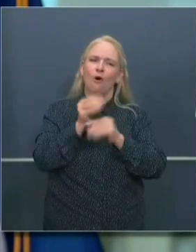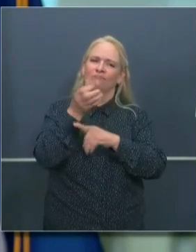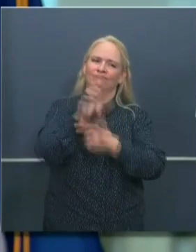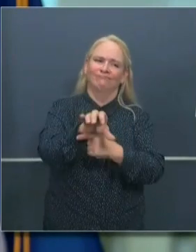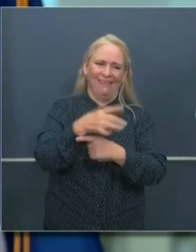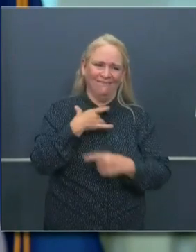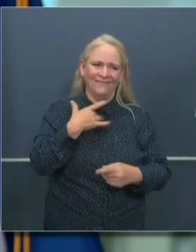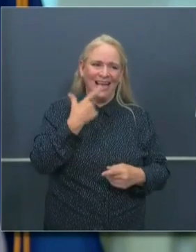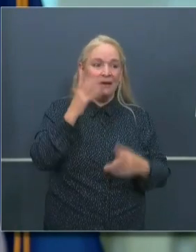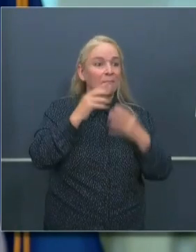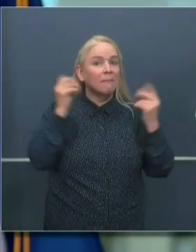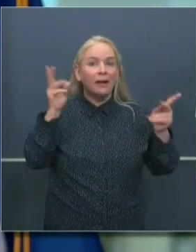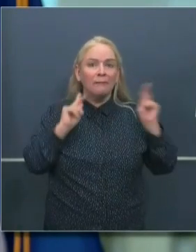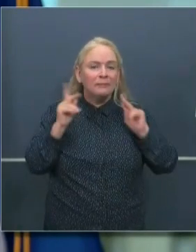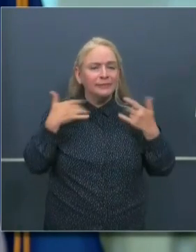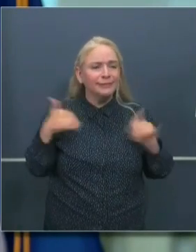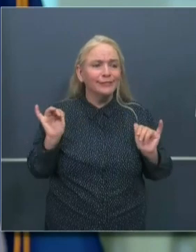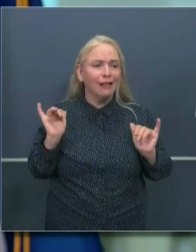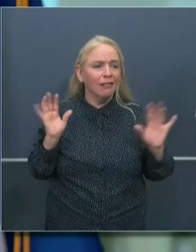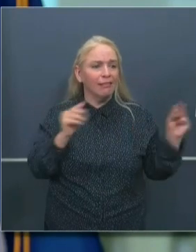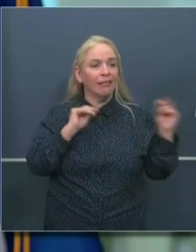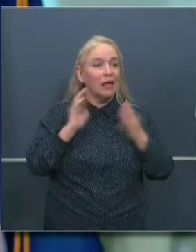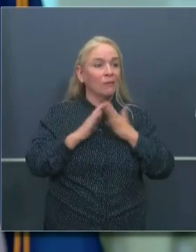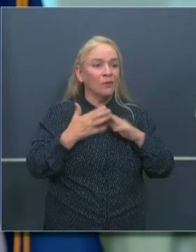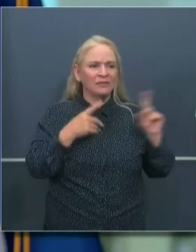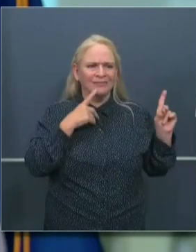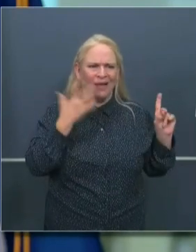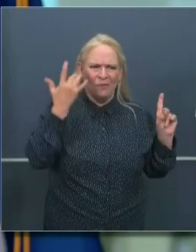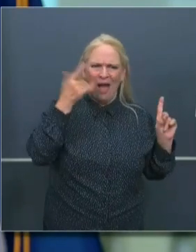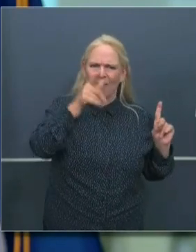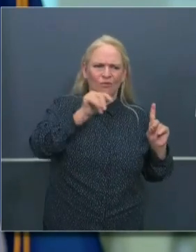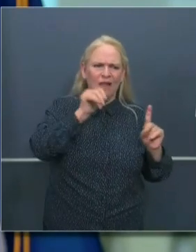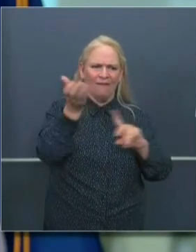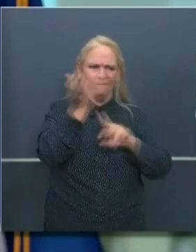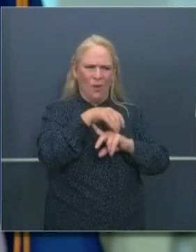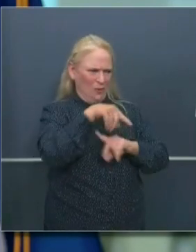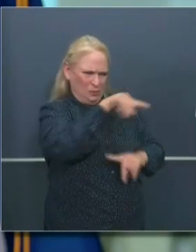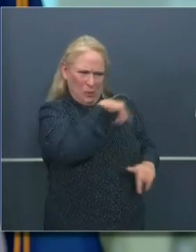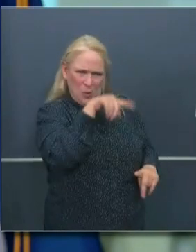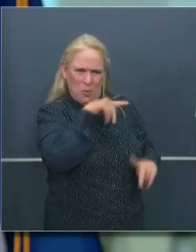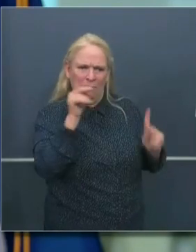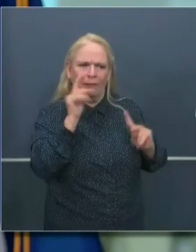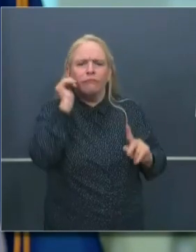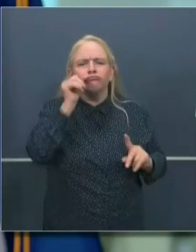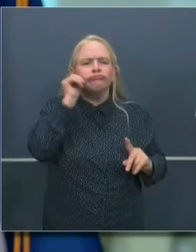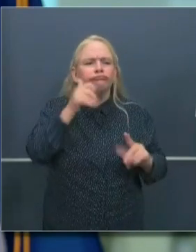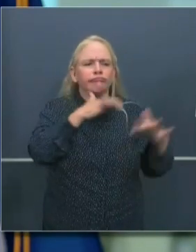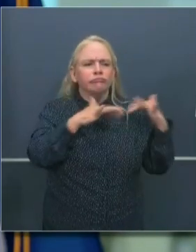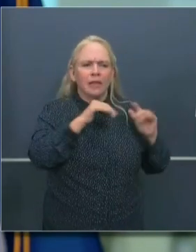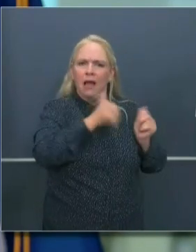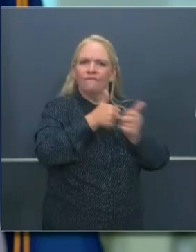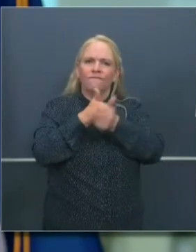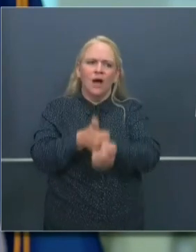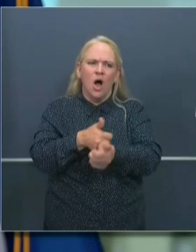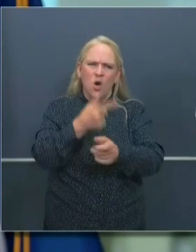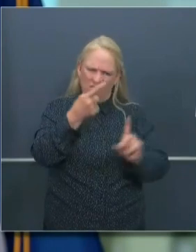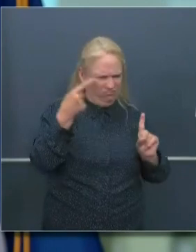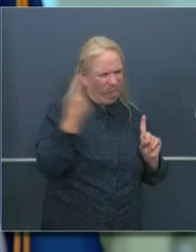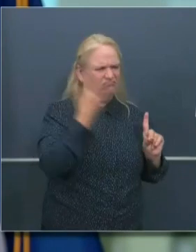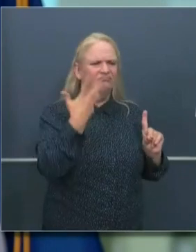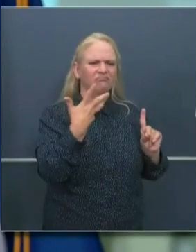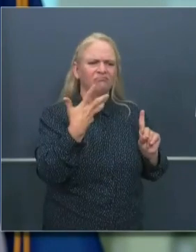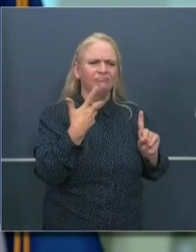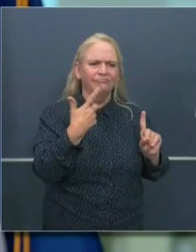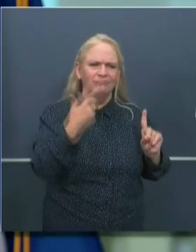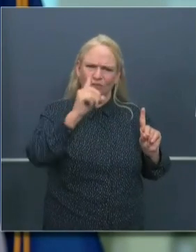saying, why aren't you just imposing fines on those who don't abide by the statewide mask mandate? When you've got cities doing